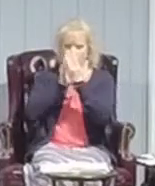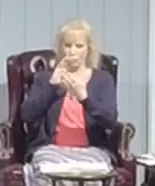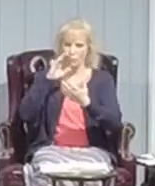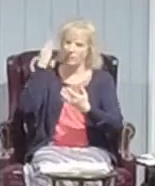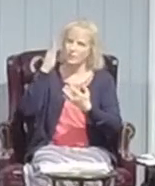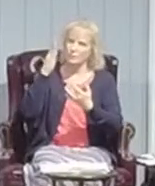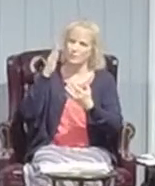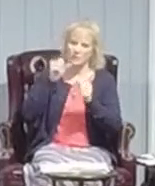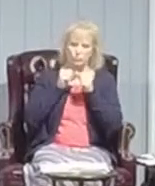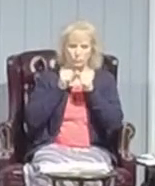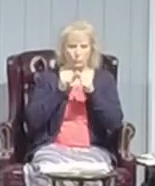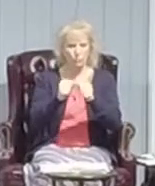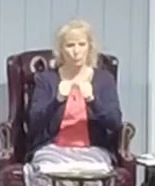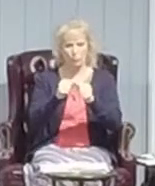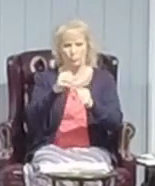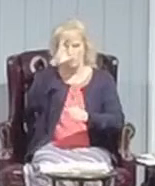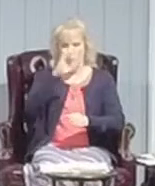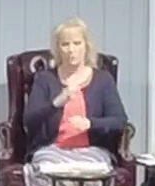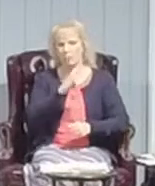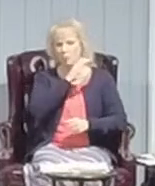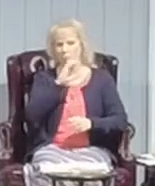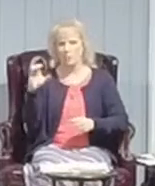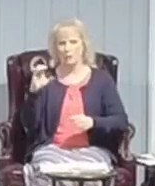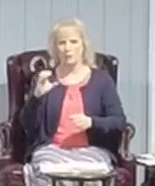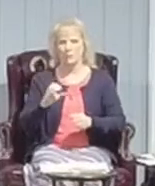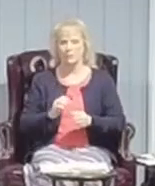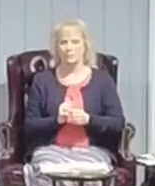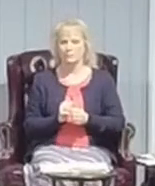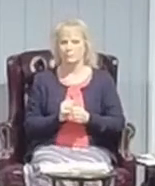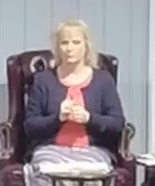the cross. Endured the cross.